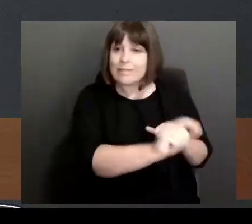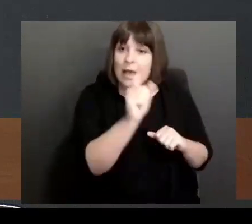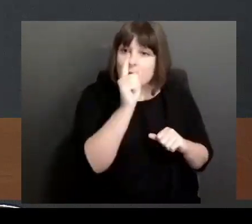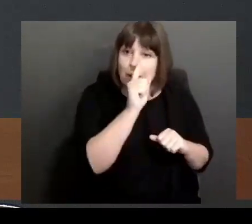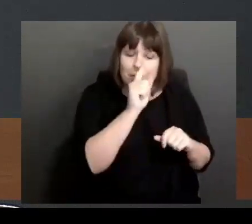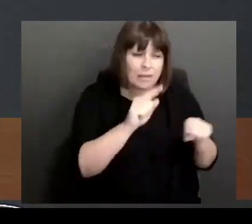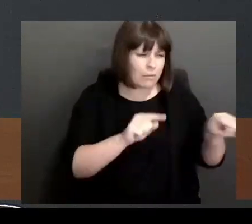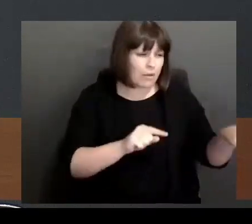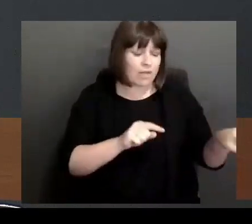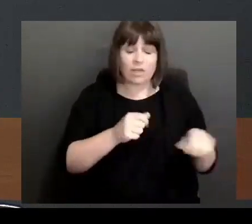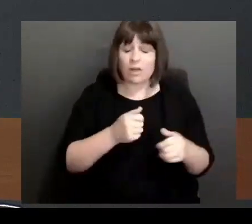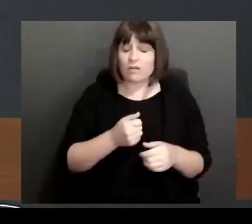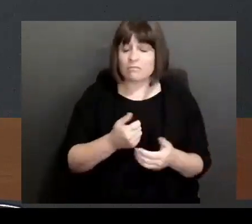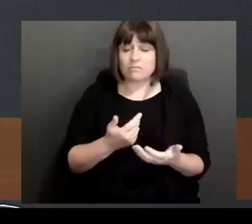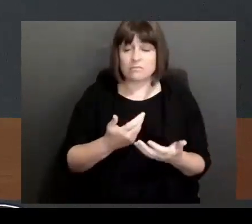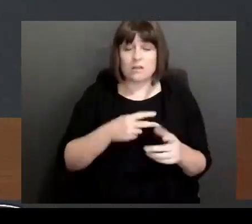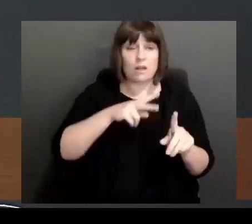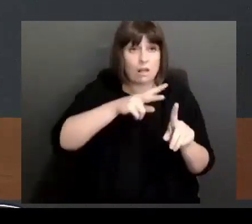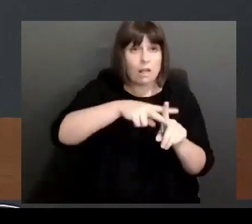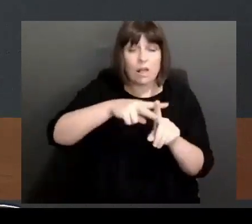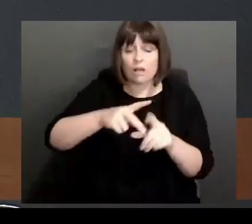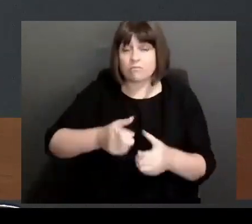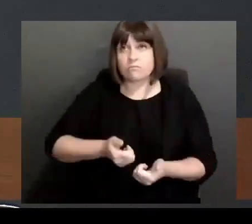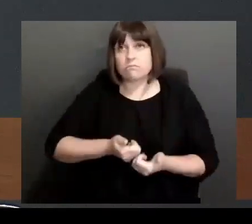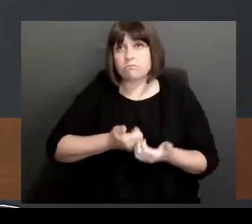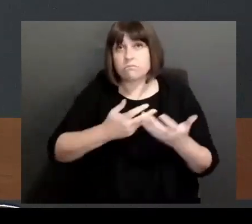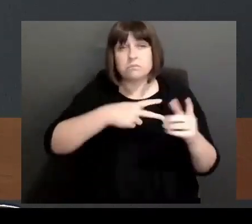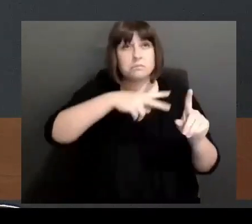exhaustive government process to get access to